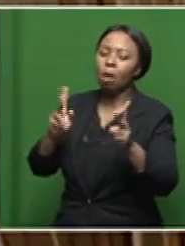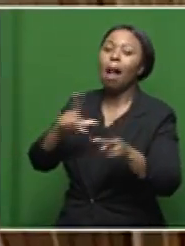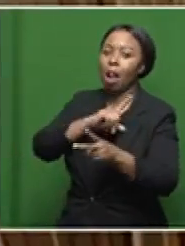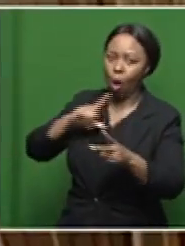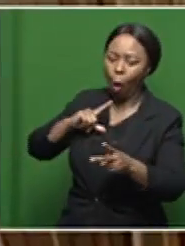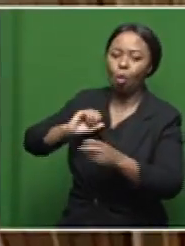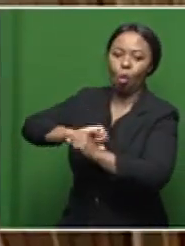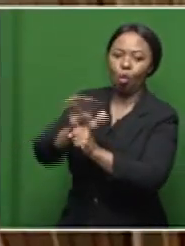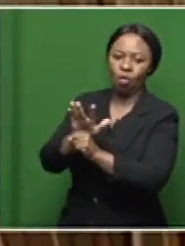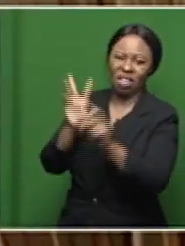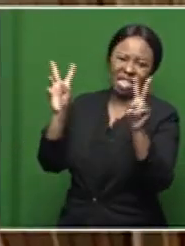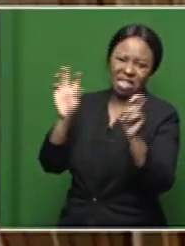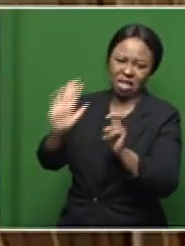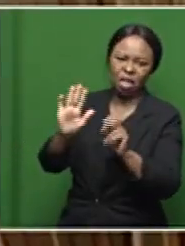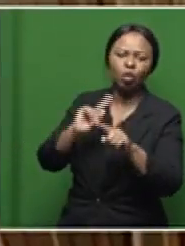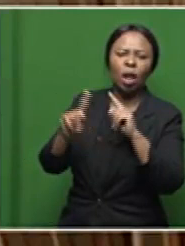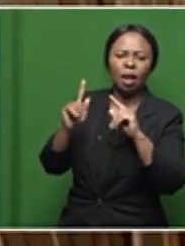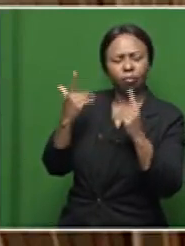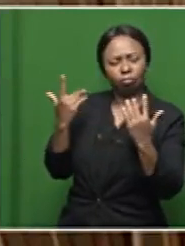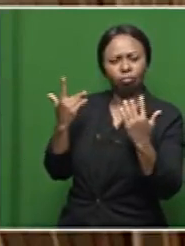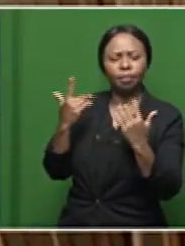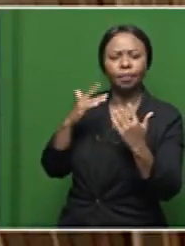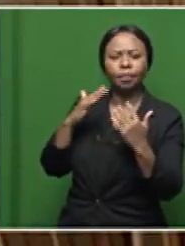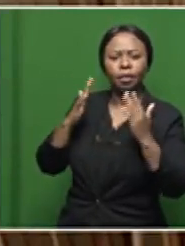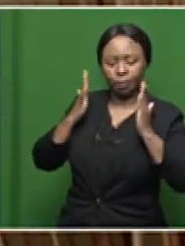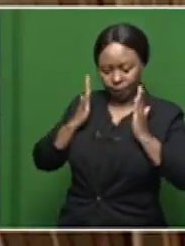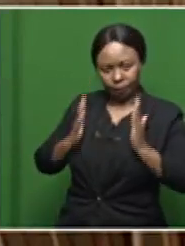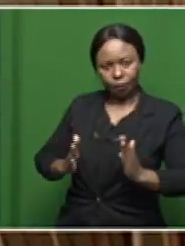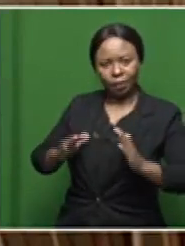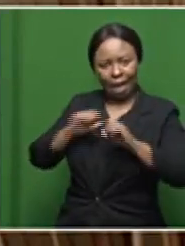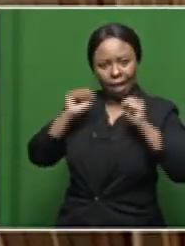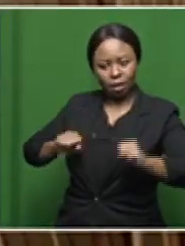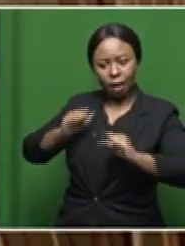you've had COVID, you've essentially built up enough antibodies